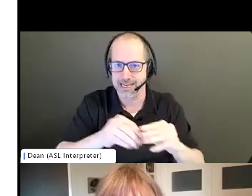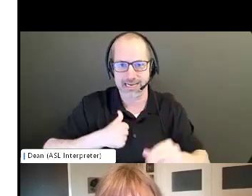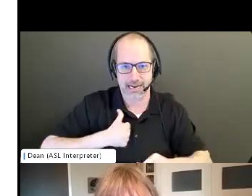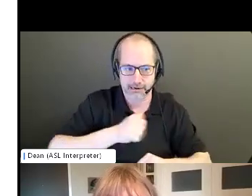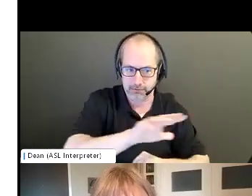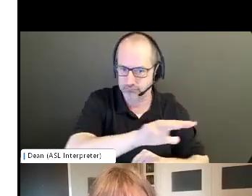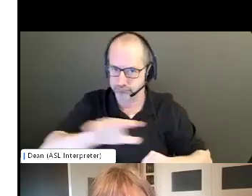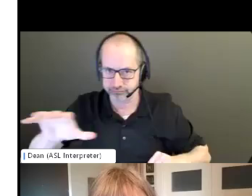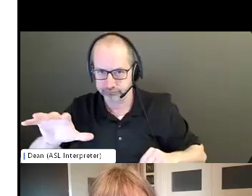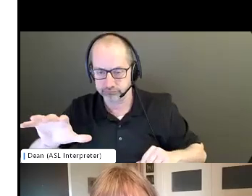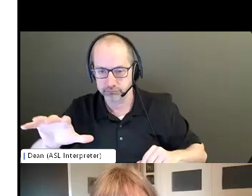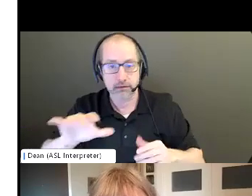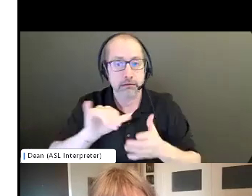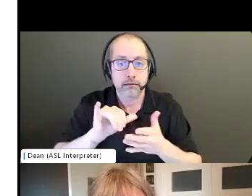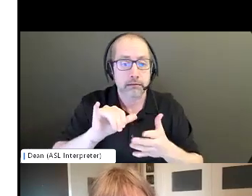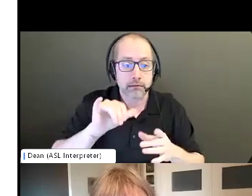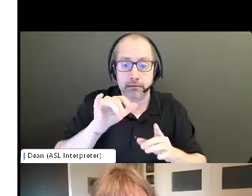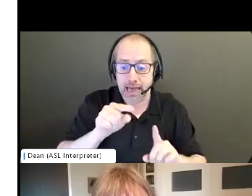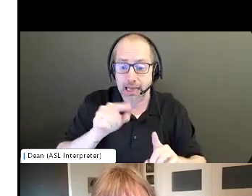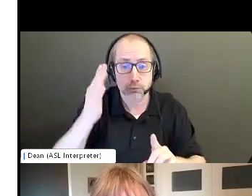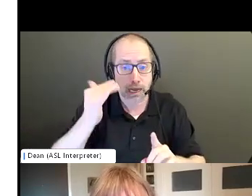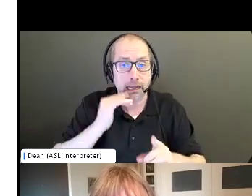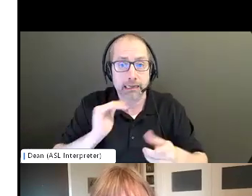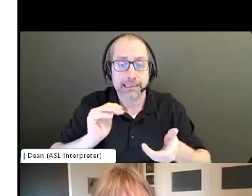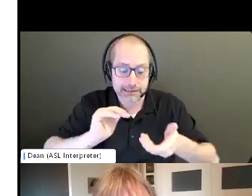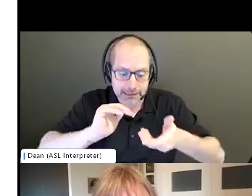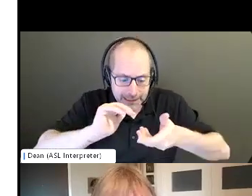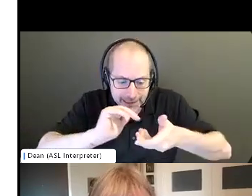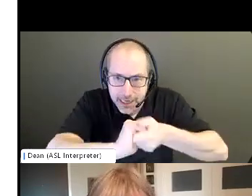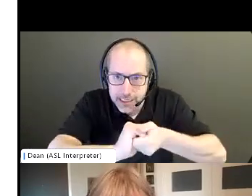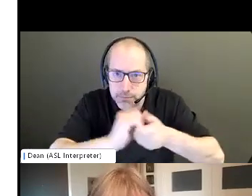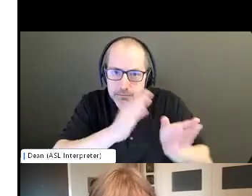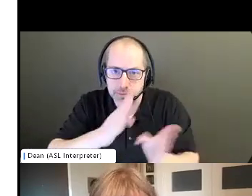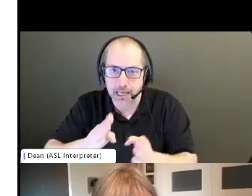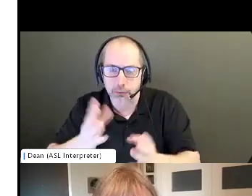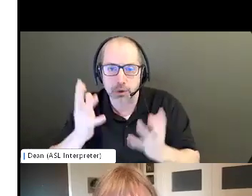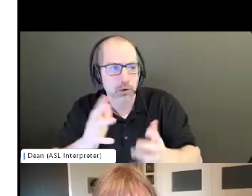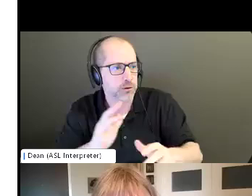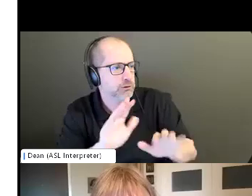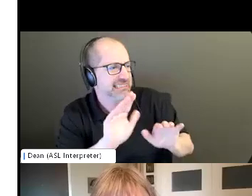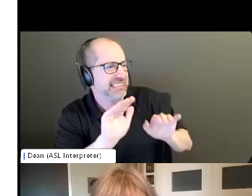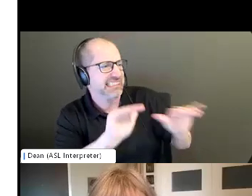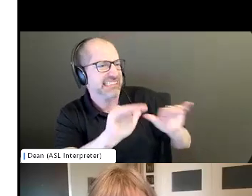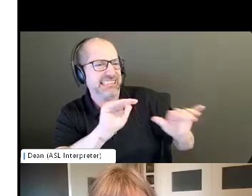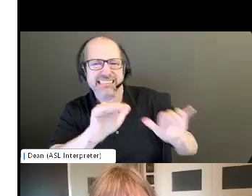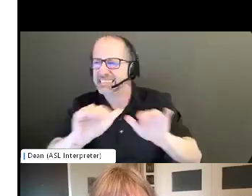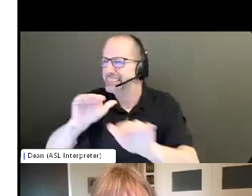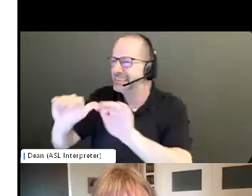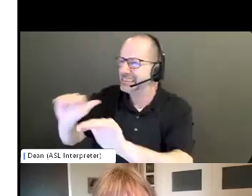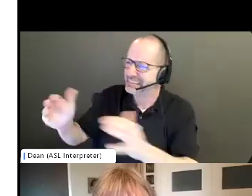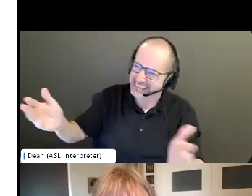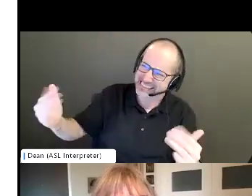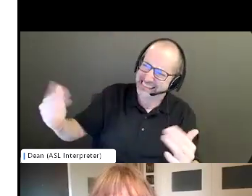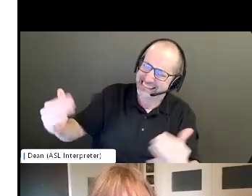it is first and foremost an engagement strategy. We want to touch every person and say, you have a role to